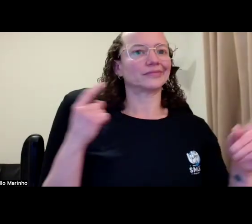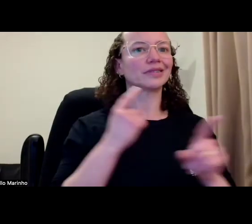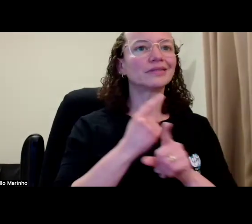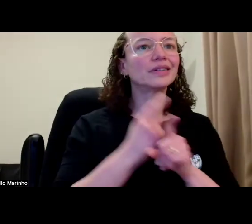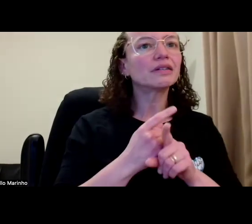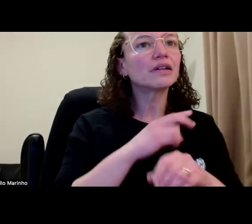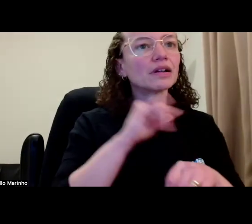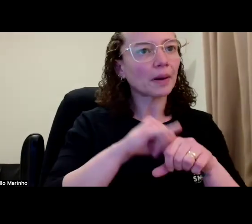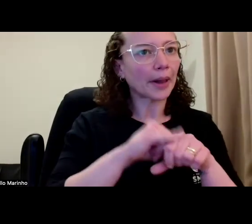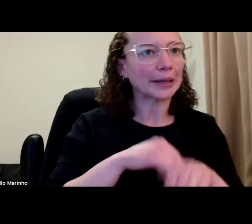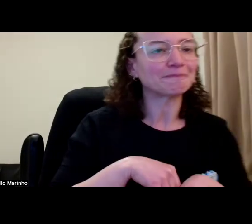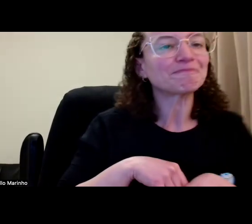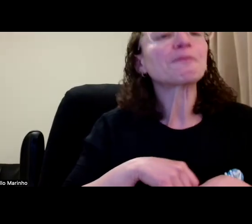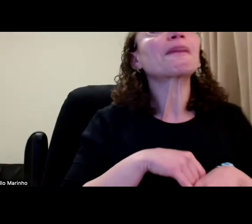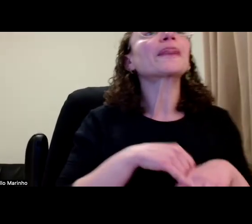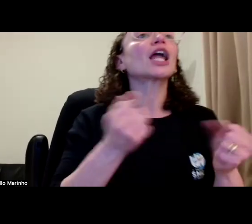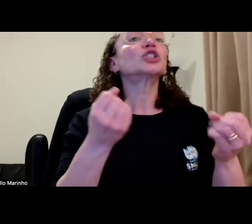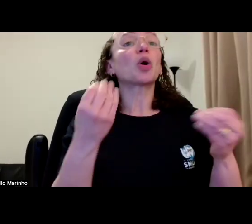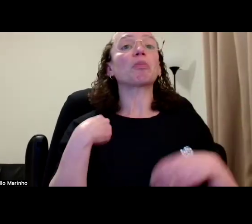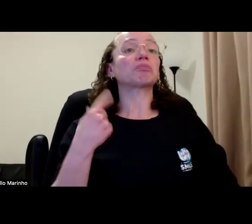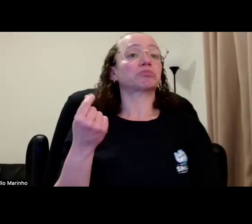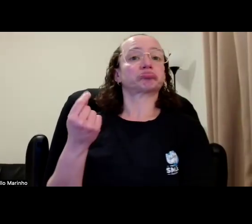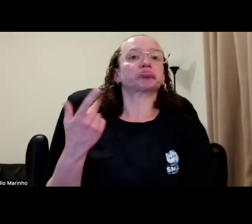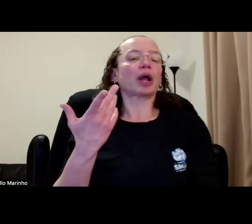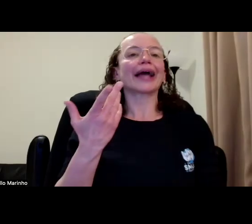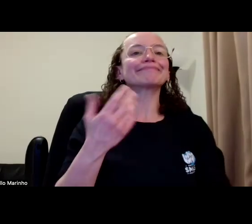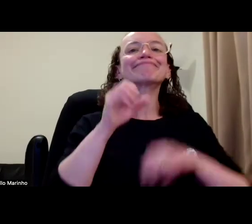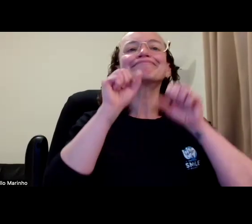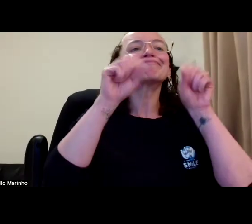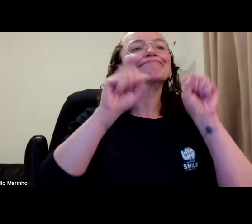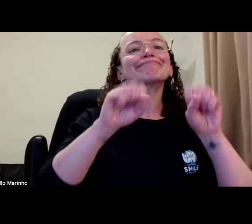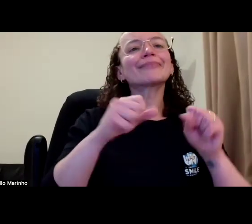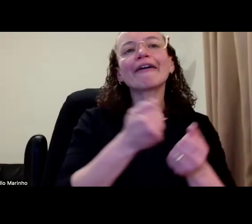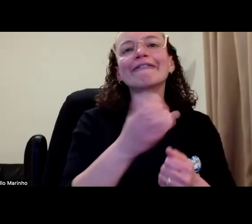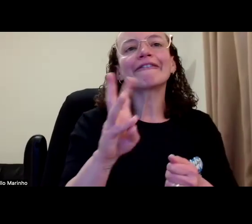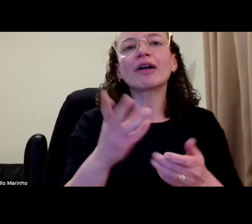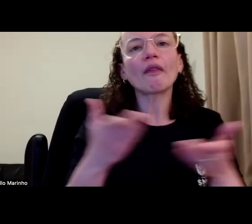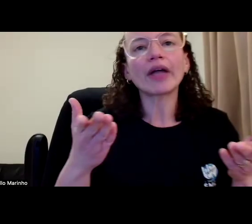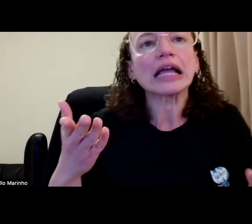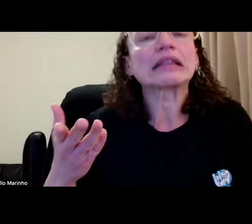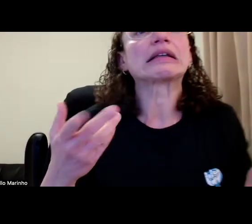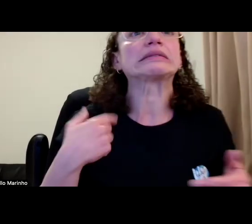different than natural, common vernacular.